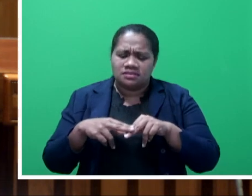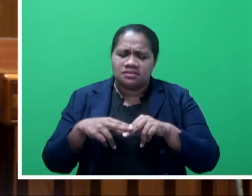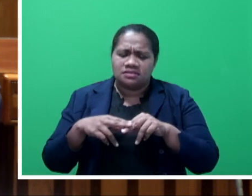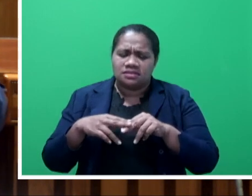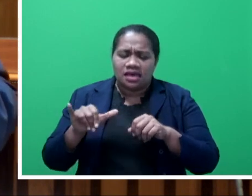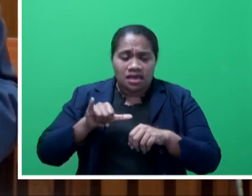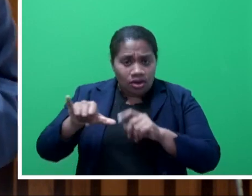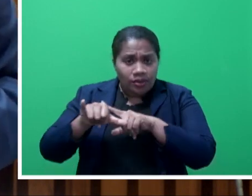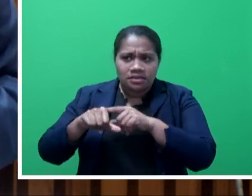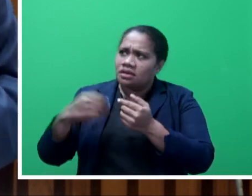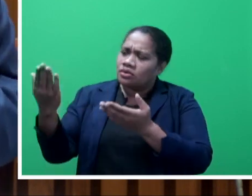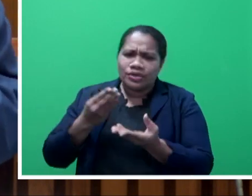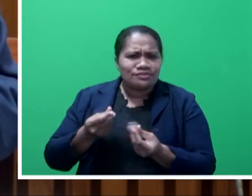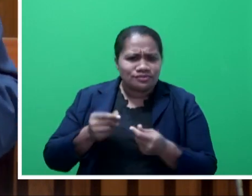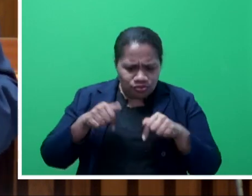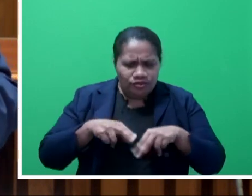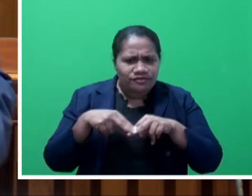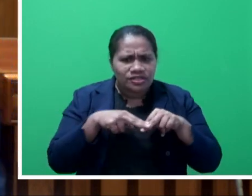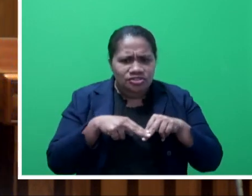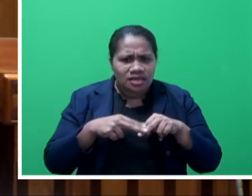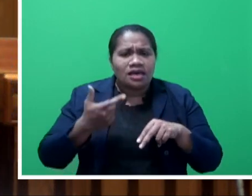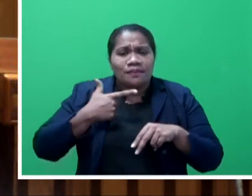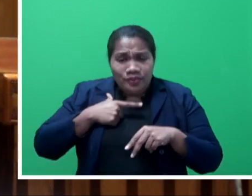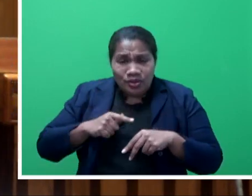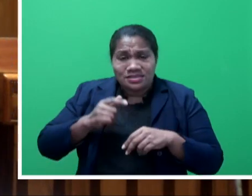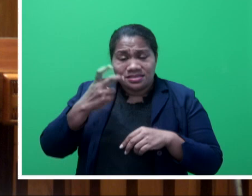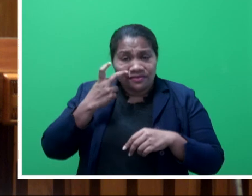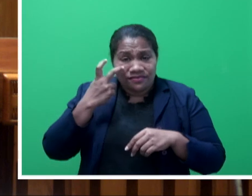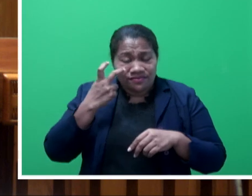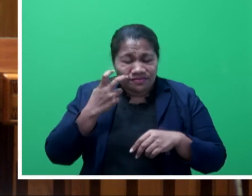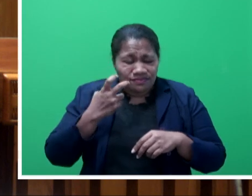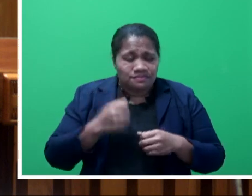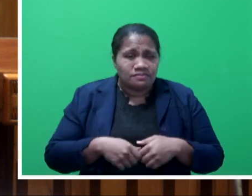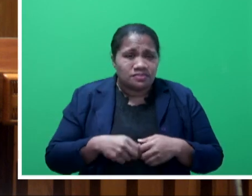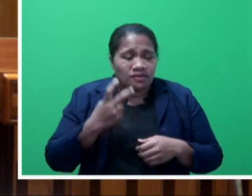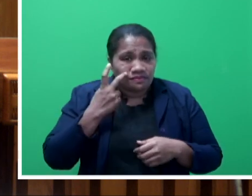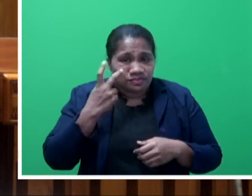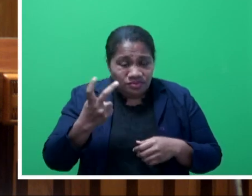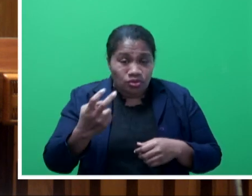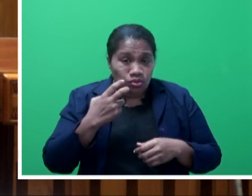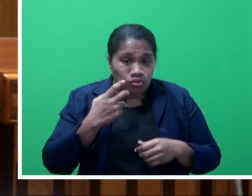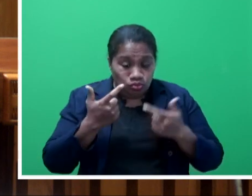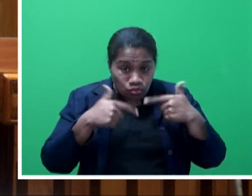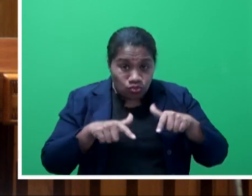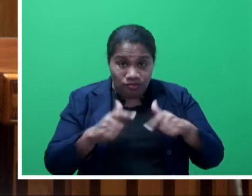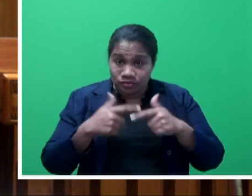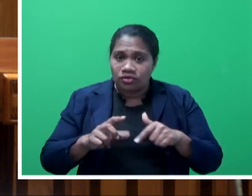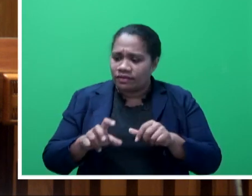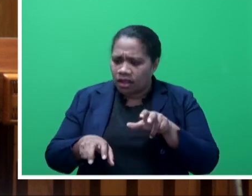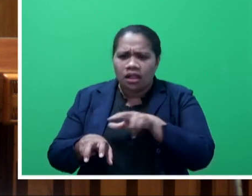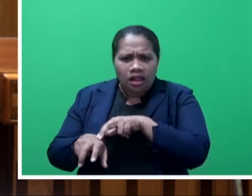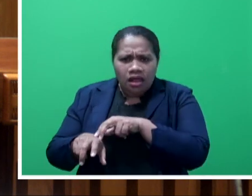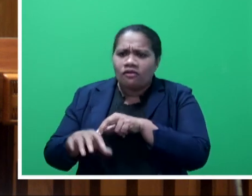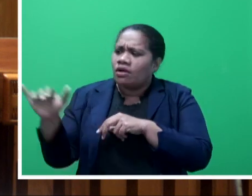70% of all tourism arrivals in Fiji come on Fiji Airways. The hundreds of jobs, of course,